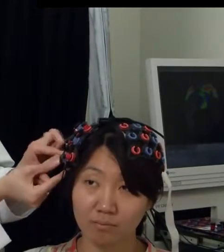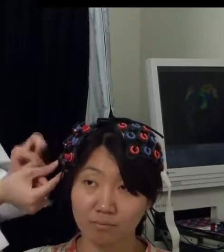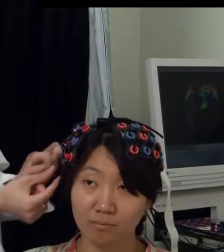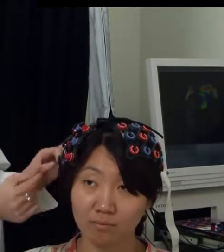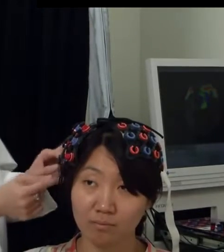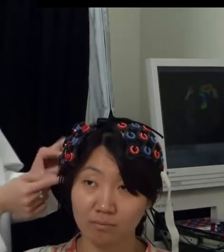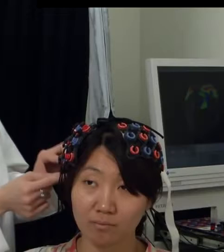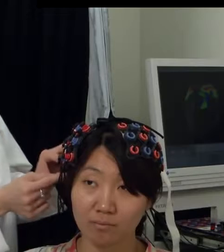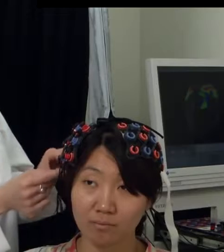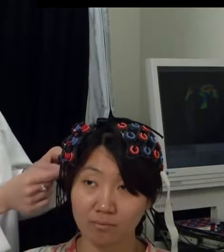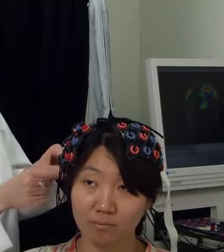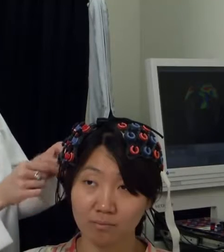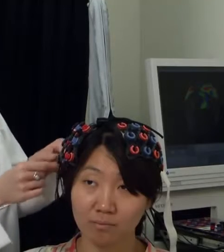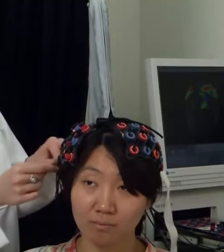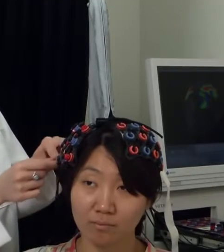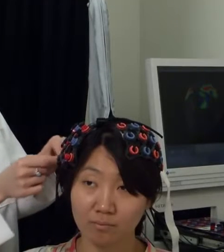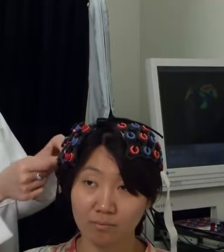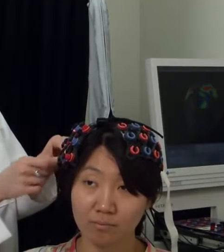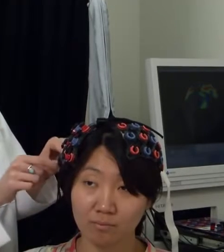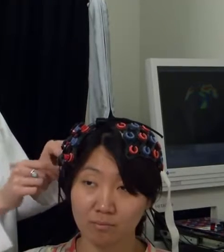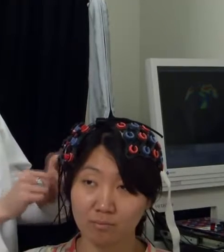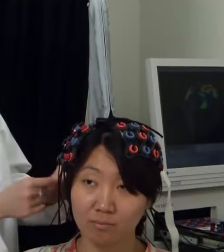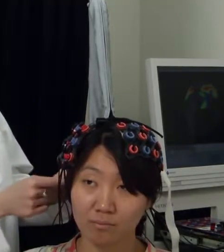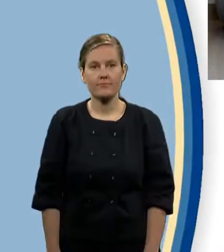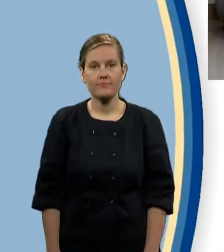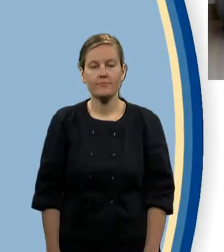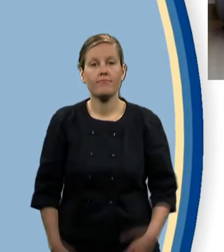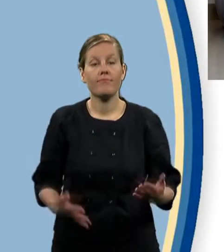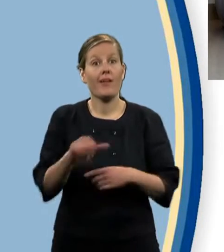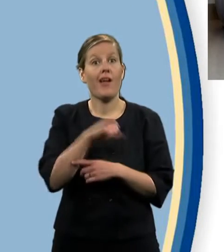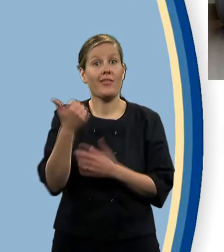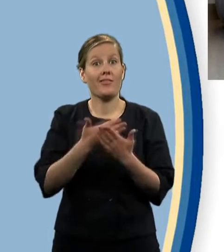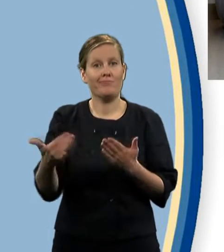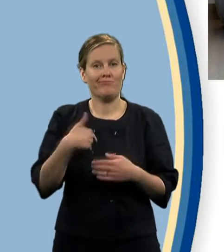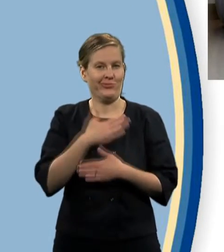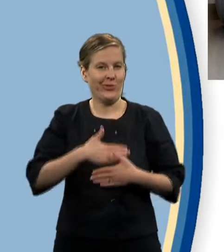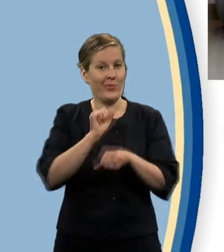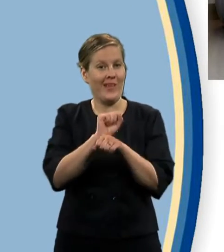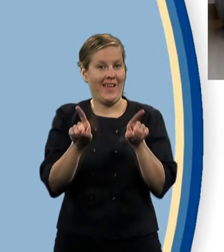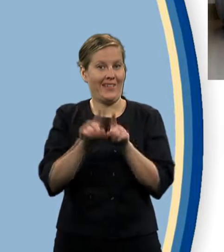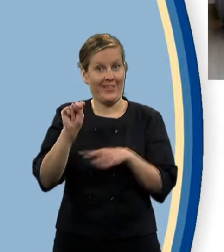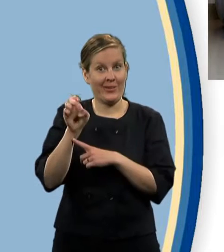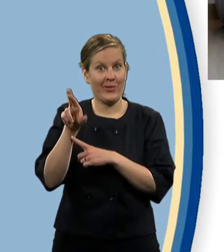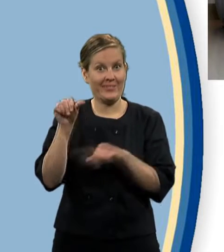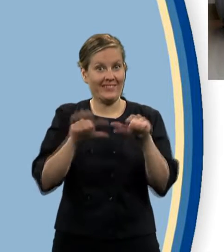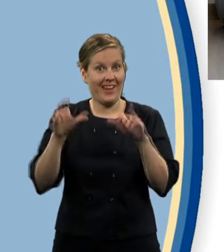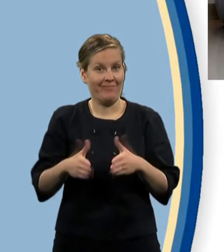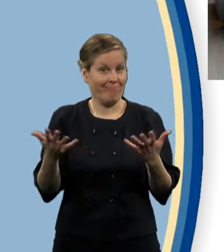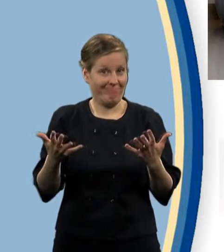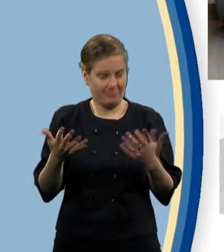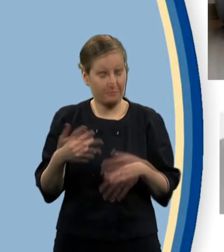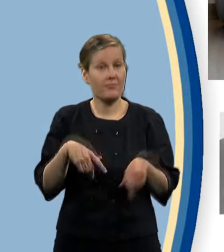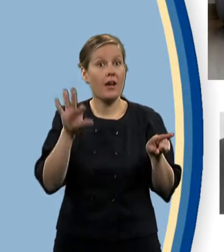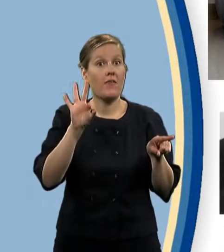have research-dedicated neuroimaging, which is incredible. Another thing that I like as a neuroscientist is